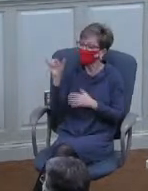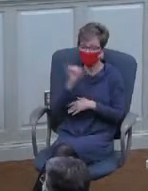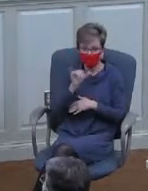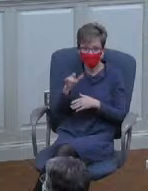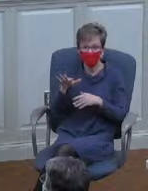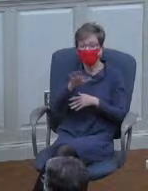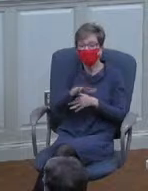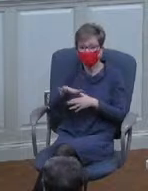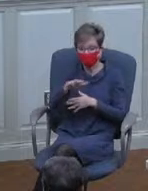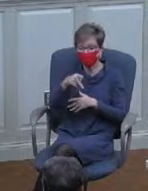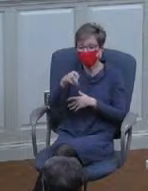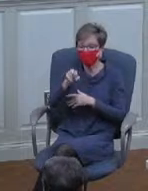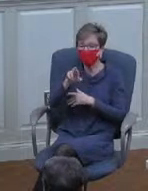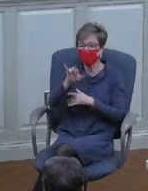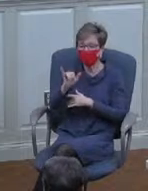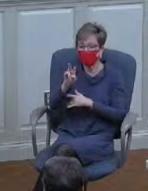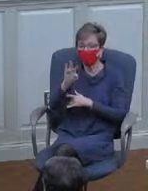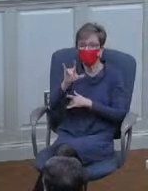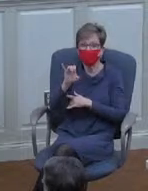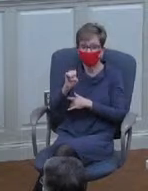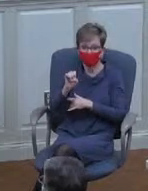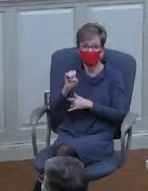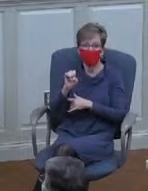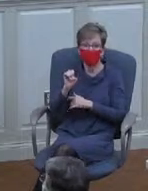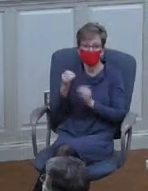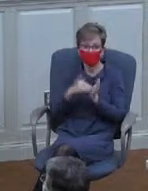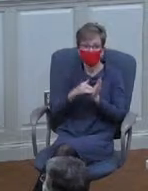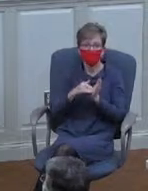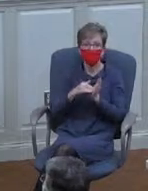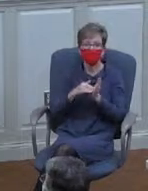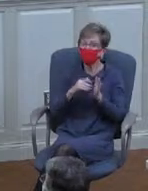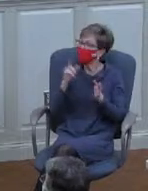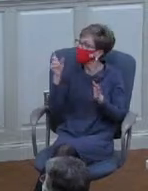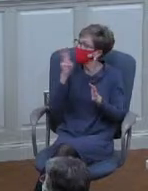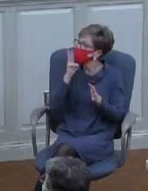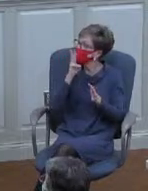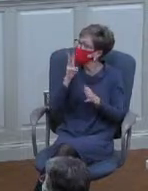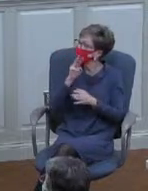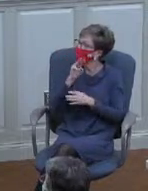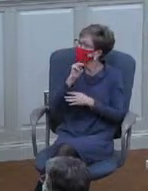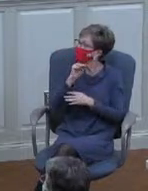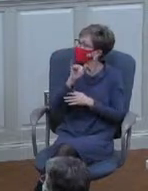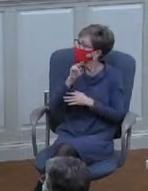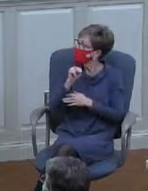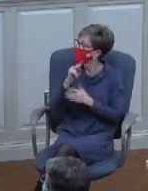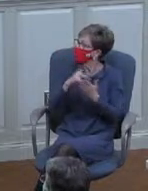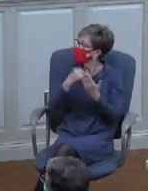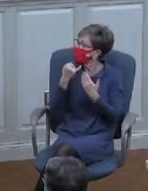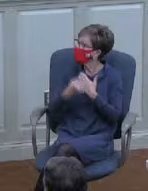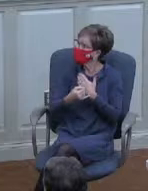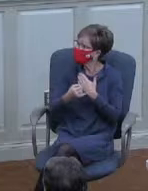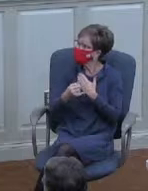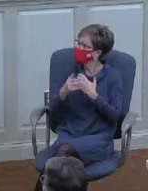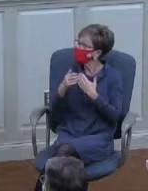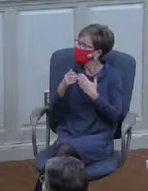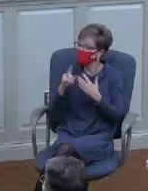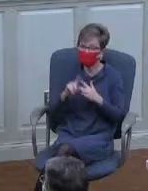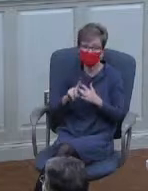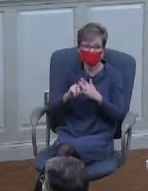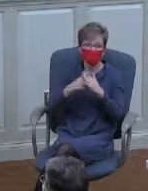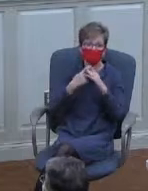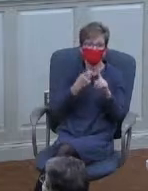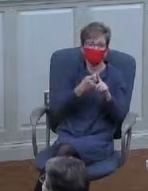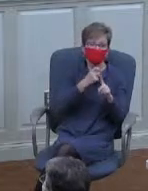general direction of Perryville here. This is a water main project taking off